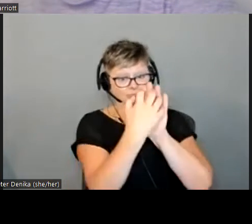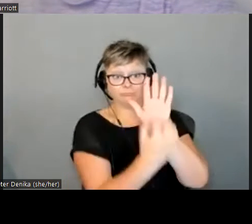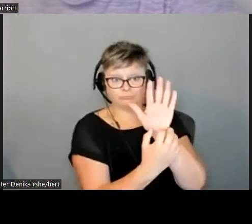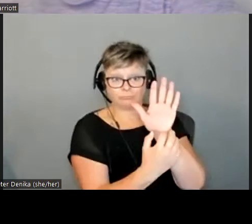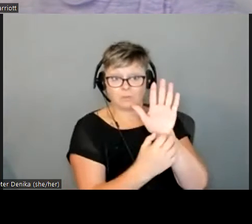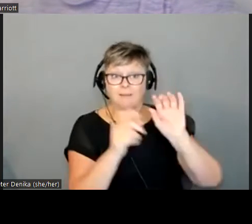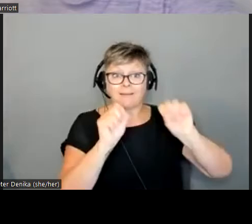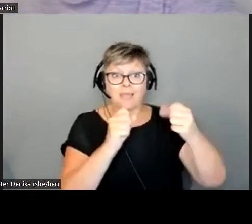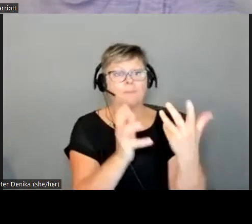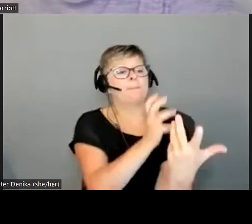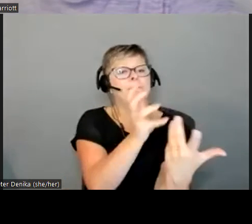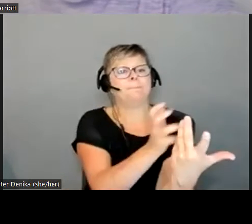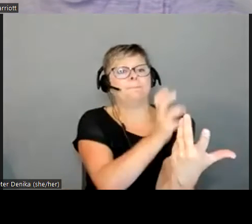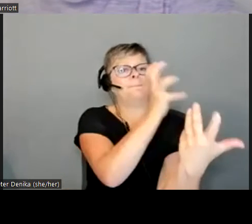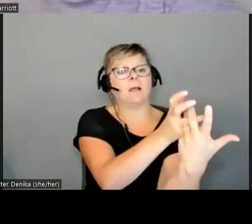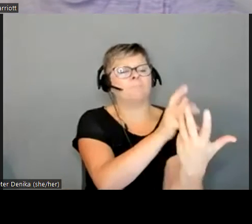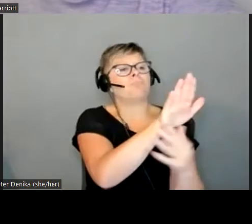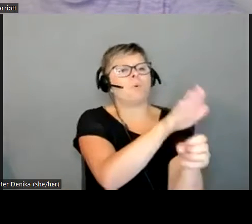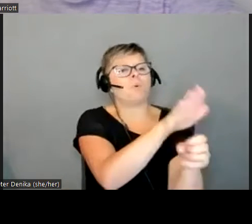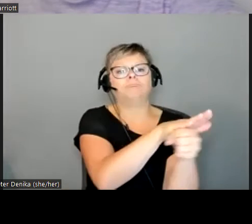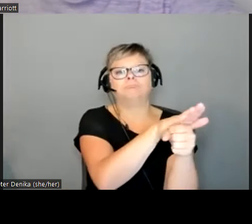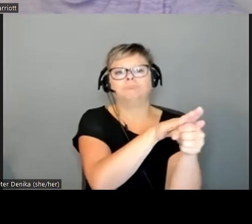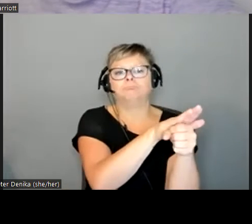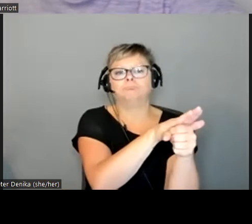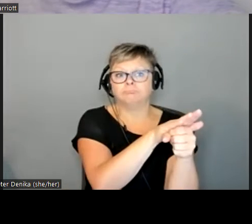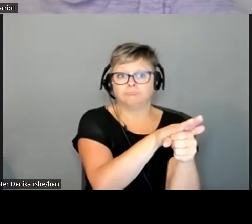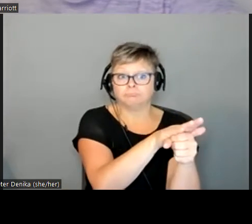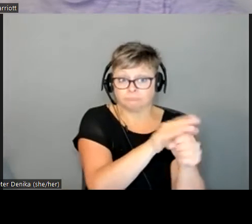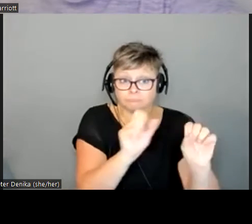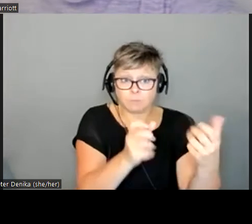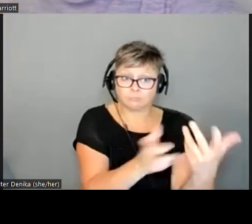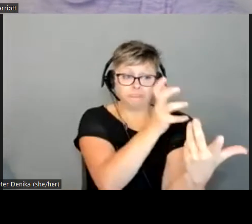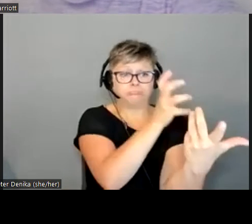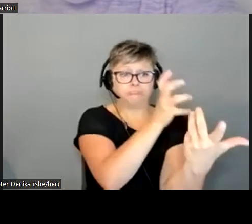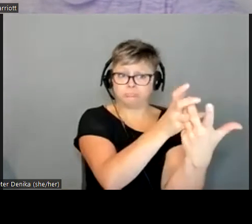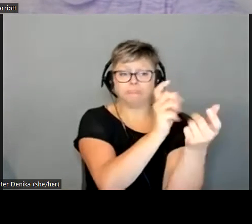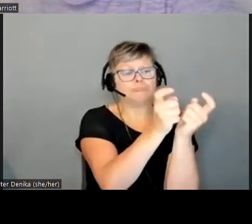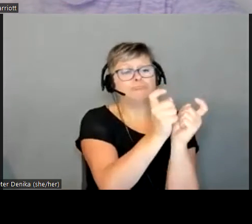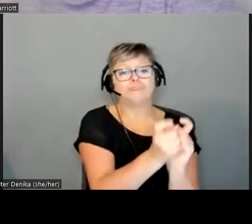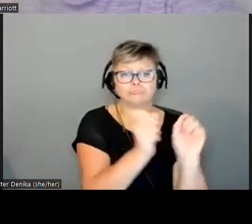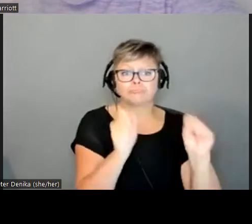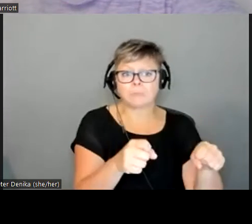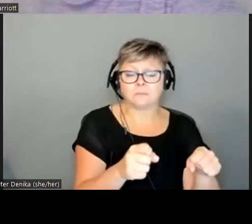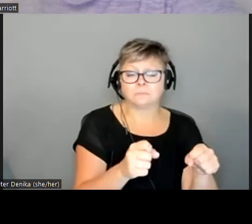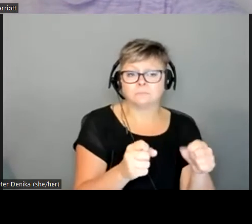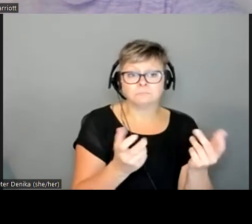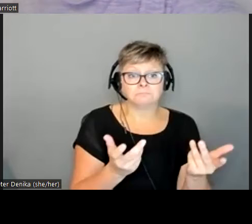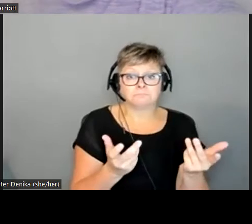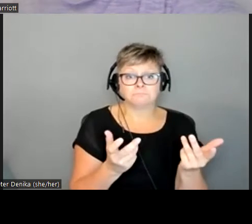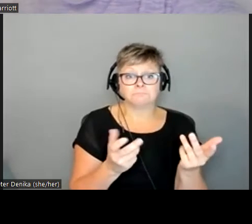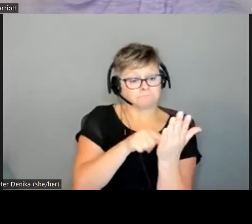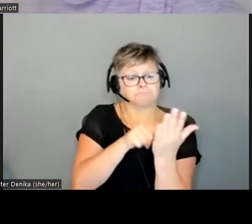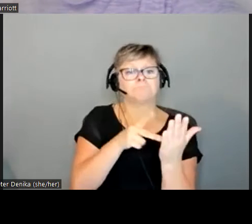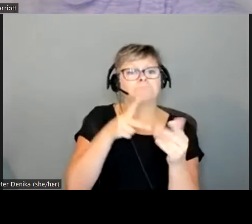customized to the local area that they want to implement it in. So parts of it can be taken and cut